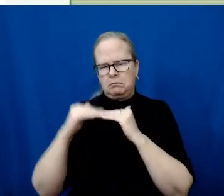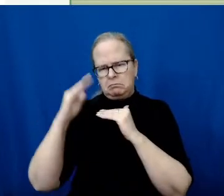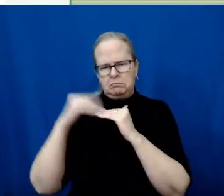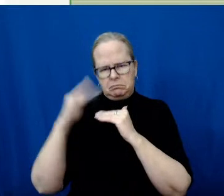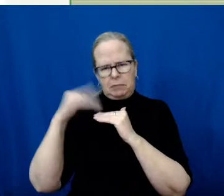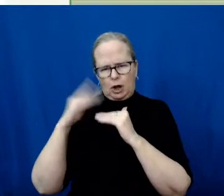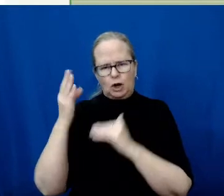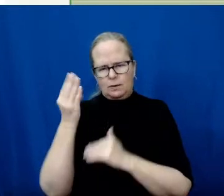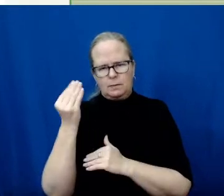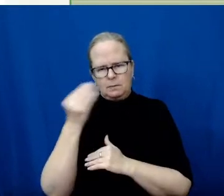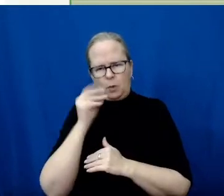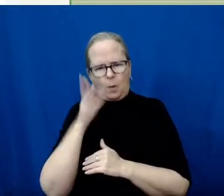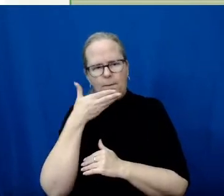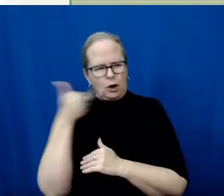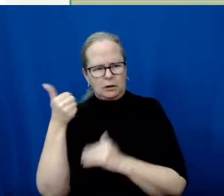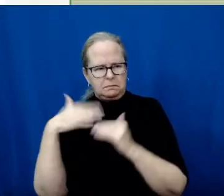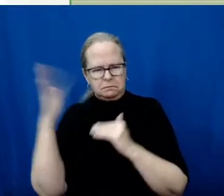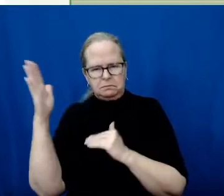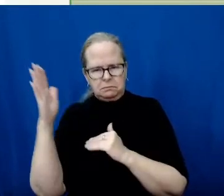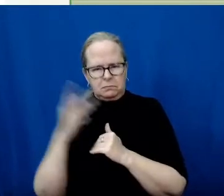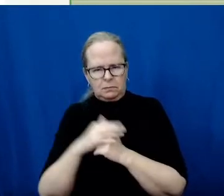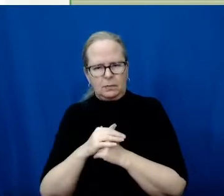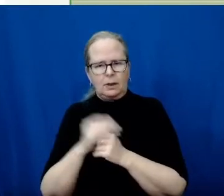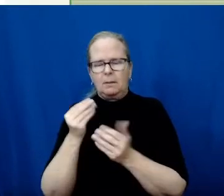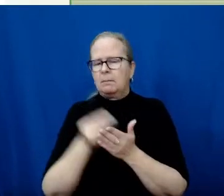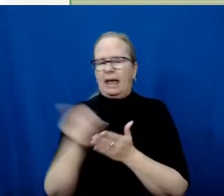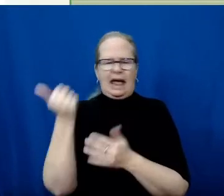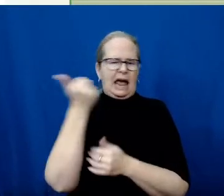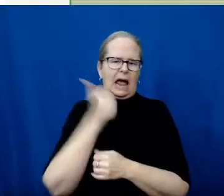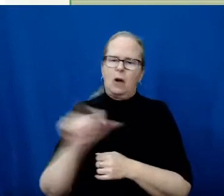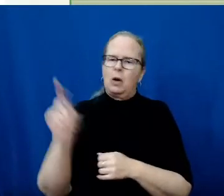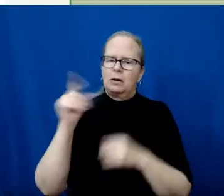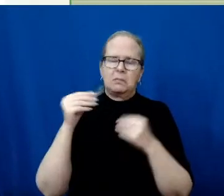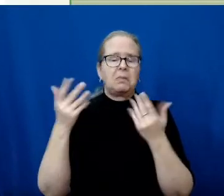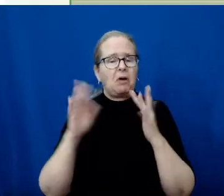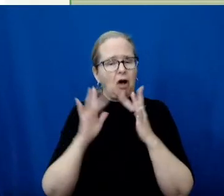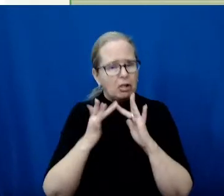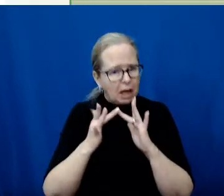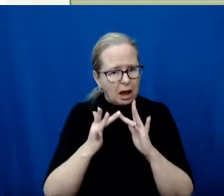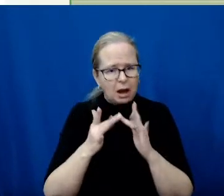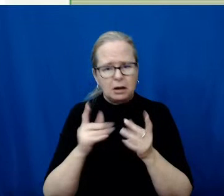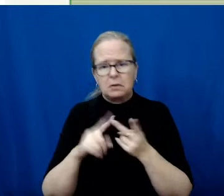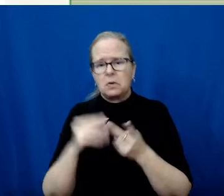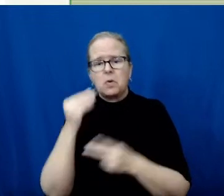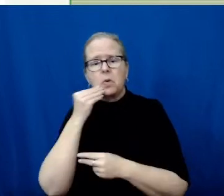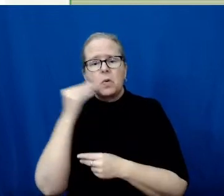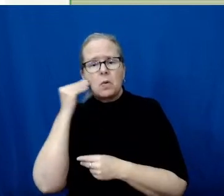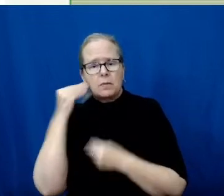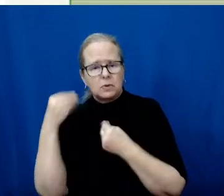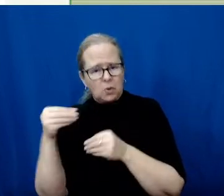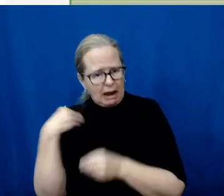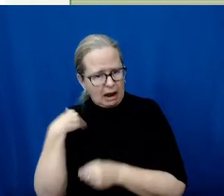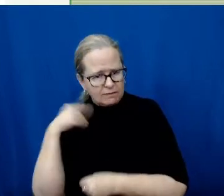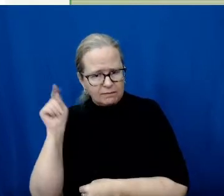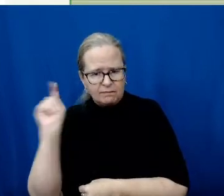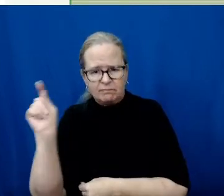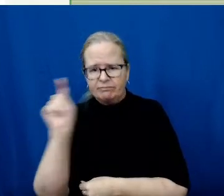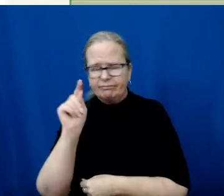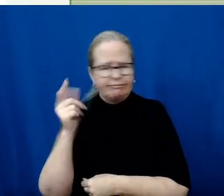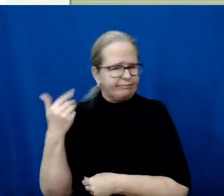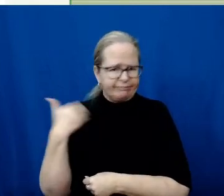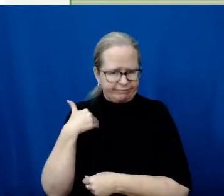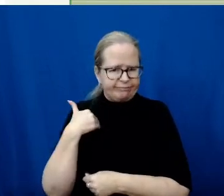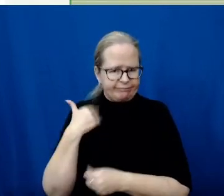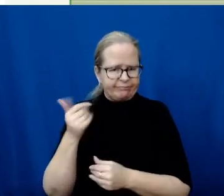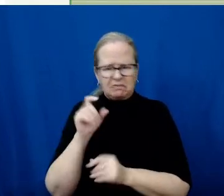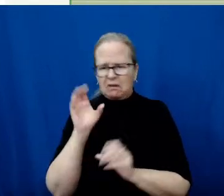All the home supply stores have them. For those that are listening, you're going to be looking for a MERV 13. If you go to the